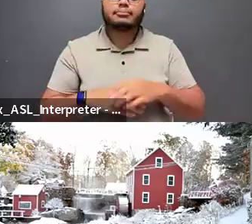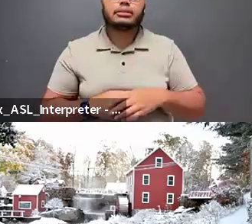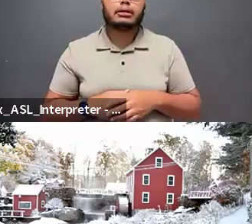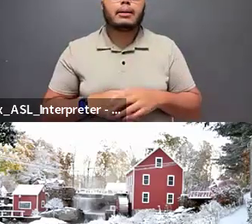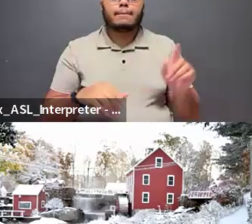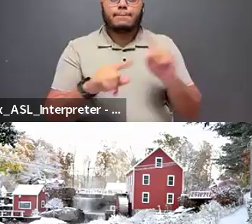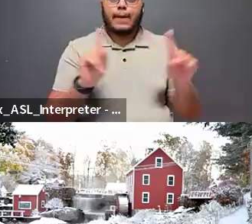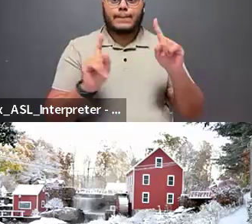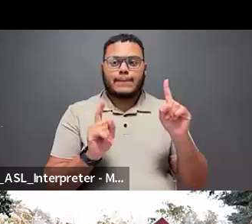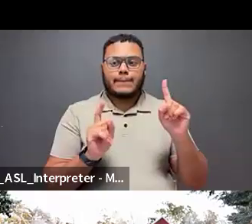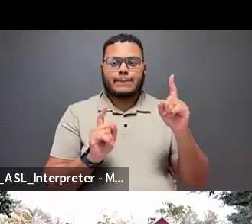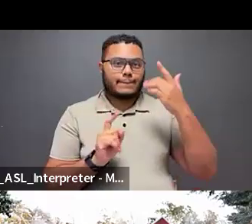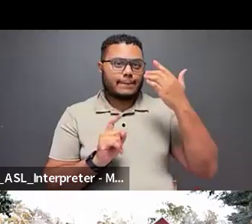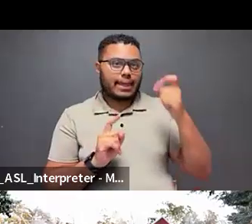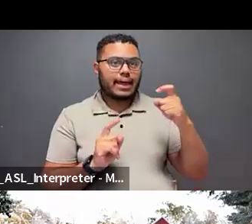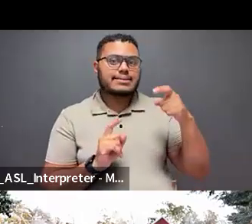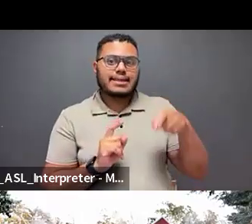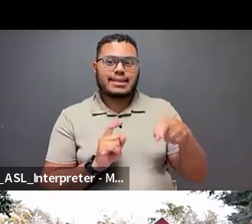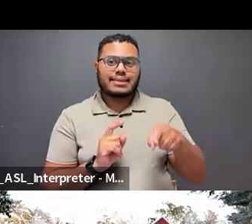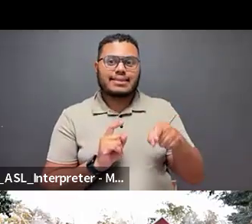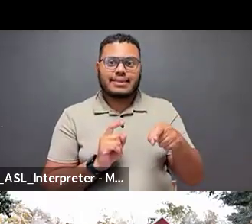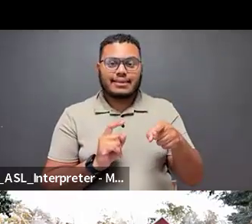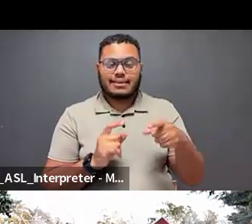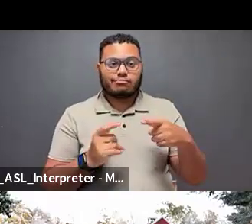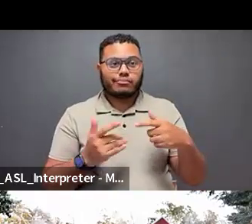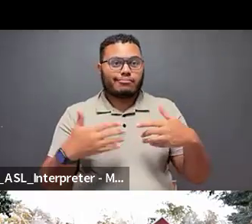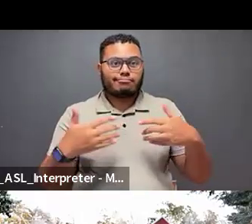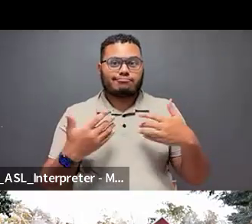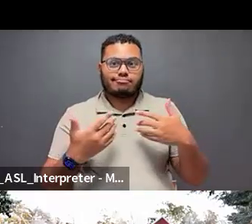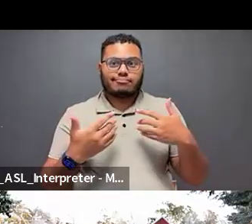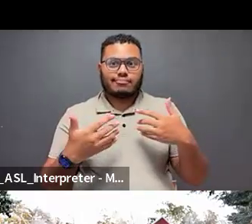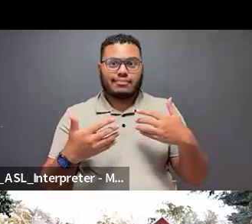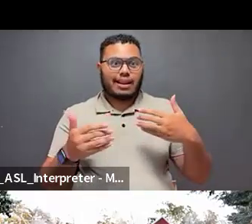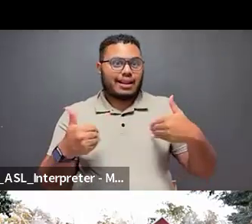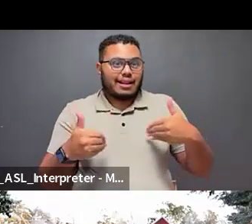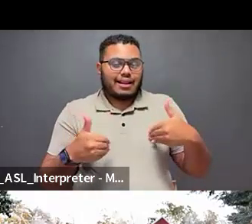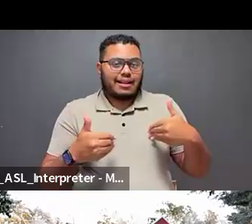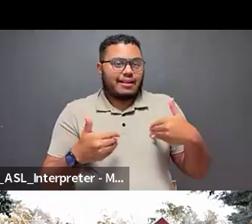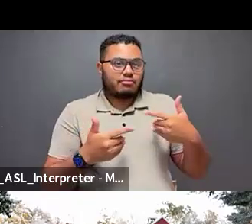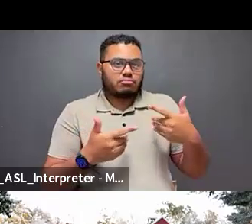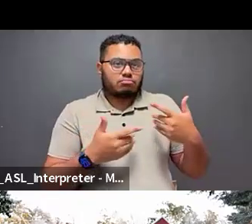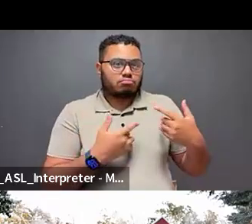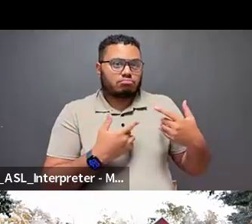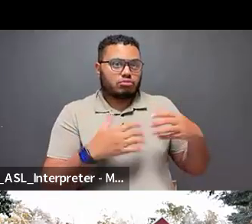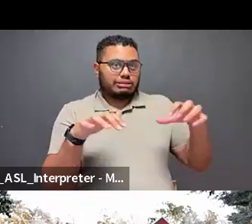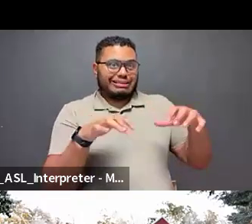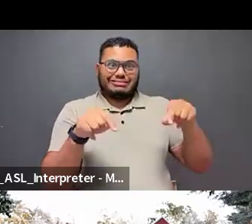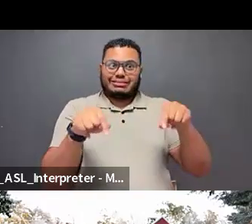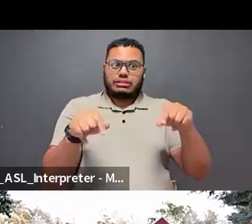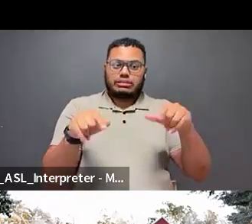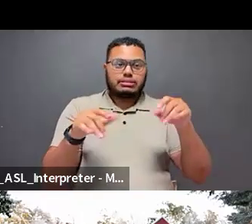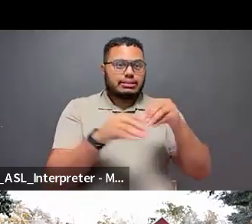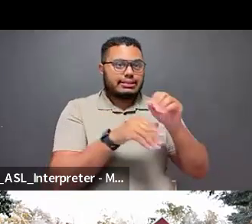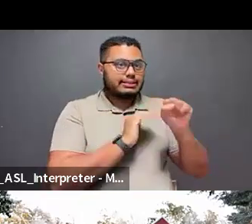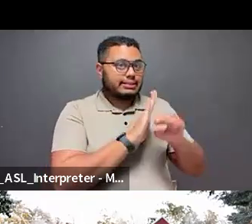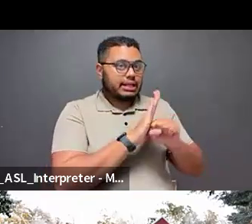But because this hasn't been done, to any great extent across the state before, and because this process is